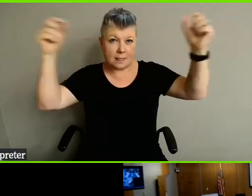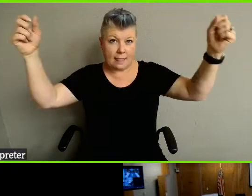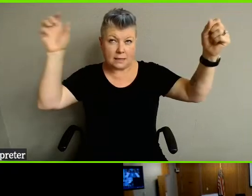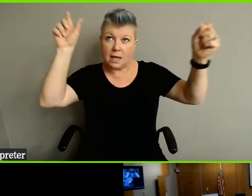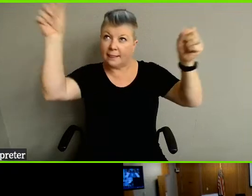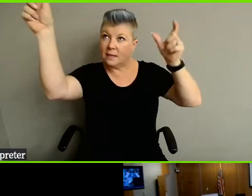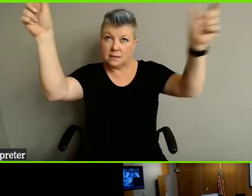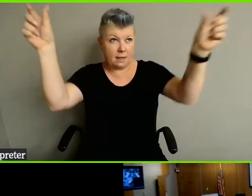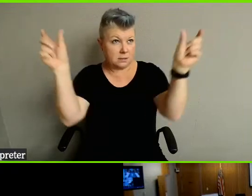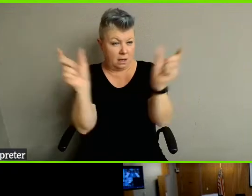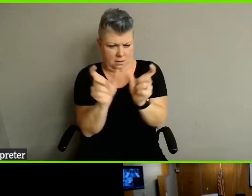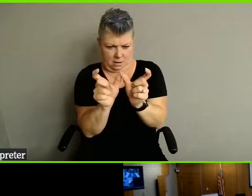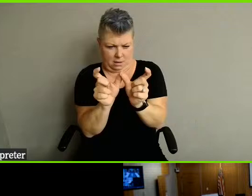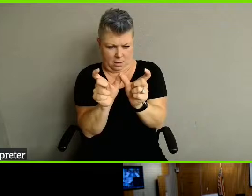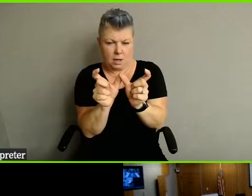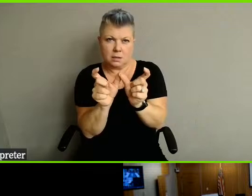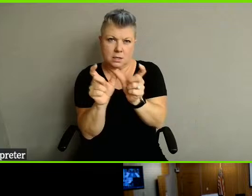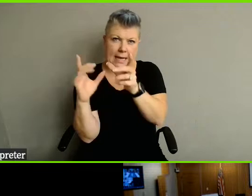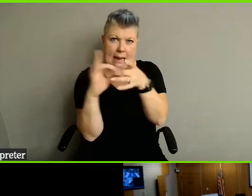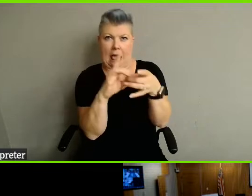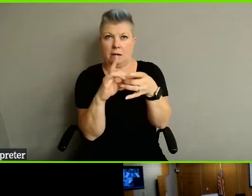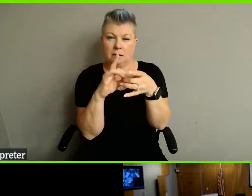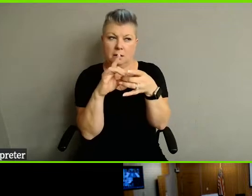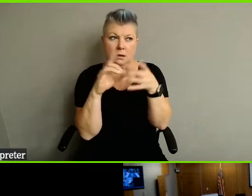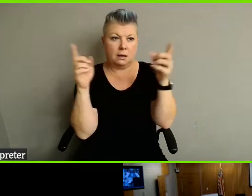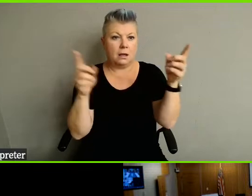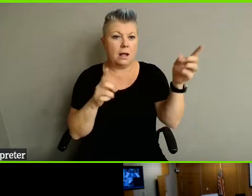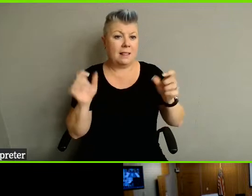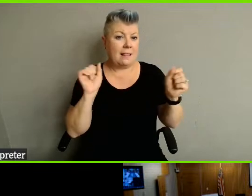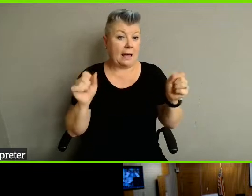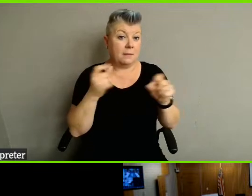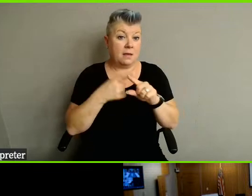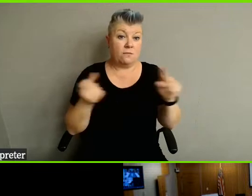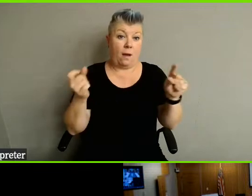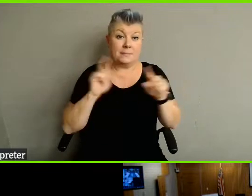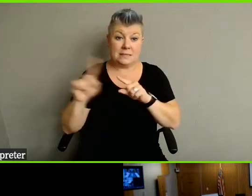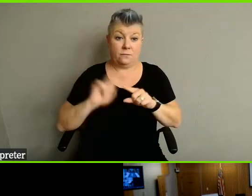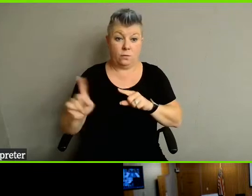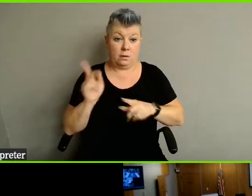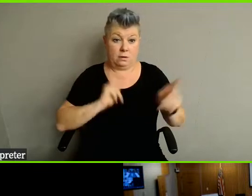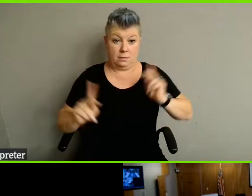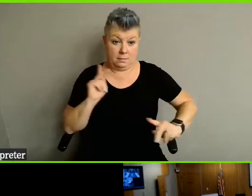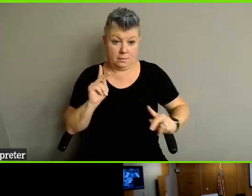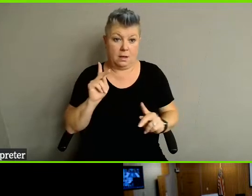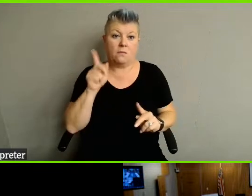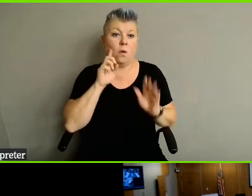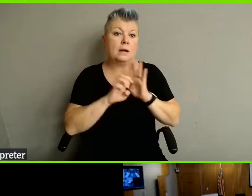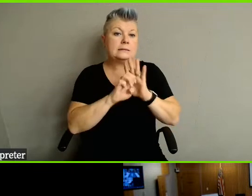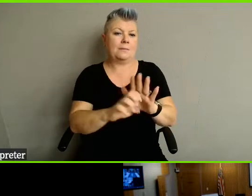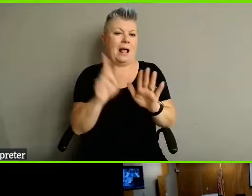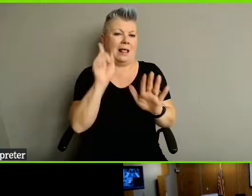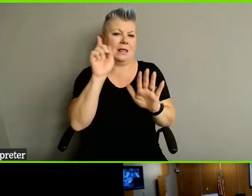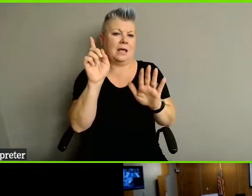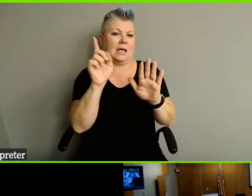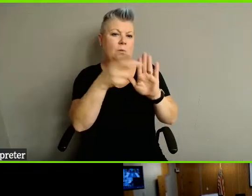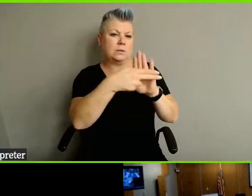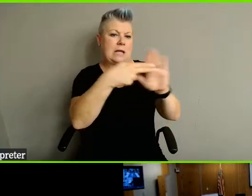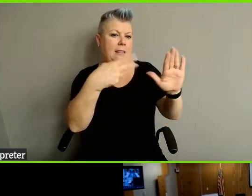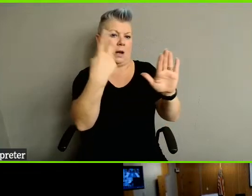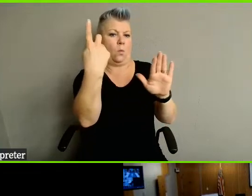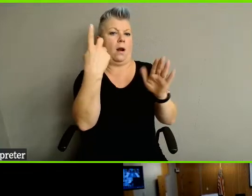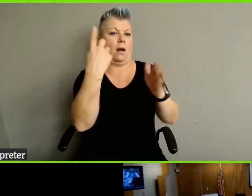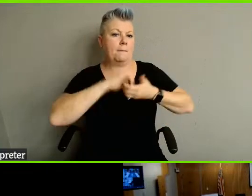tool. And that could be different perspectives from different individuals. For example, I think he highlighted one of our